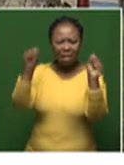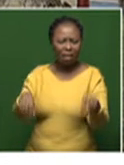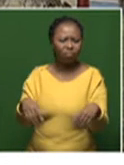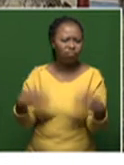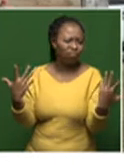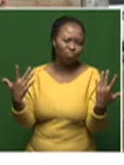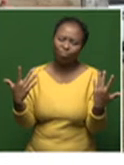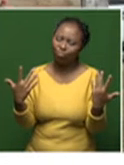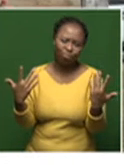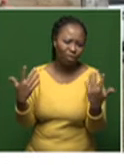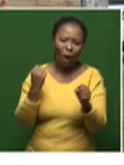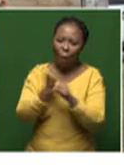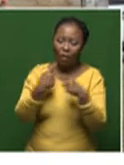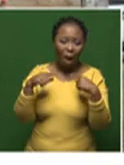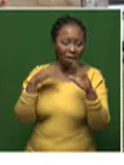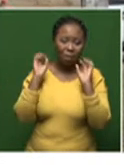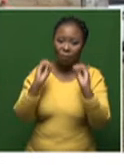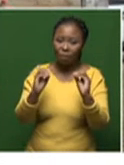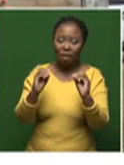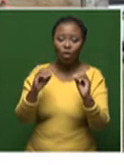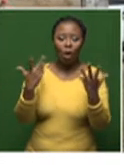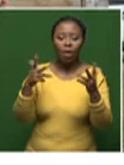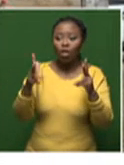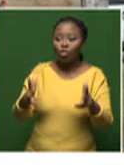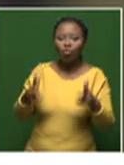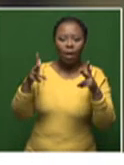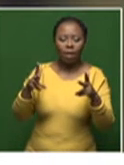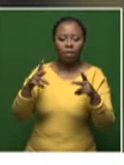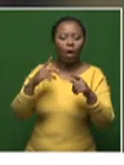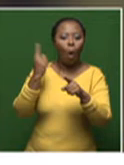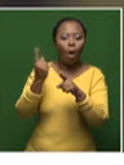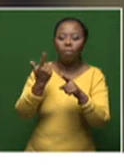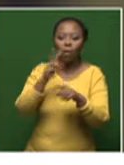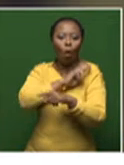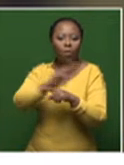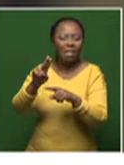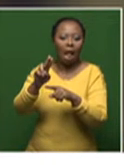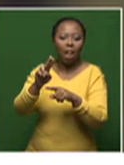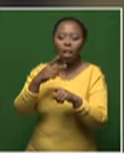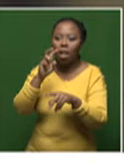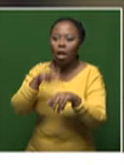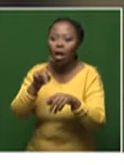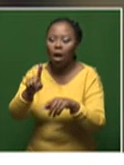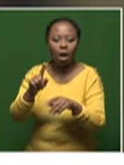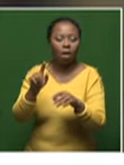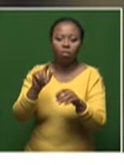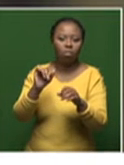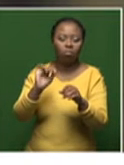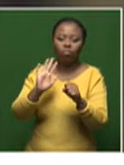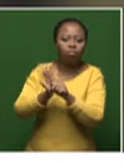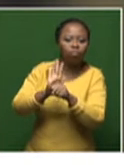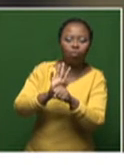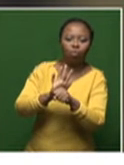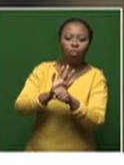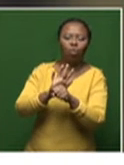us. So we can never take a train when we need to. The hospital's always full when we need it. And there is one half of our society,